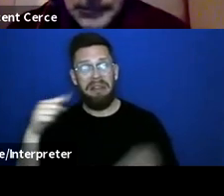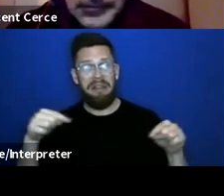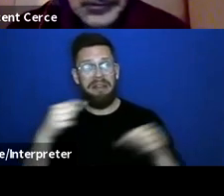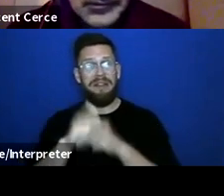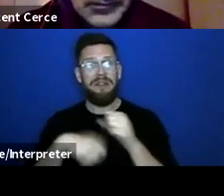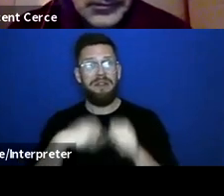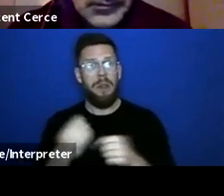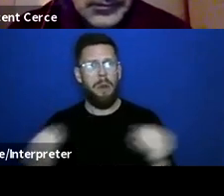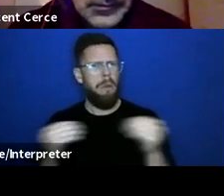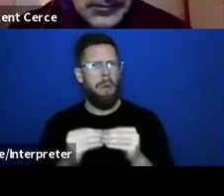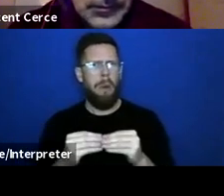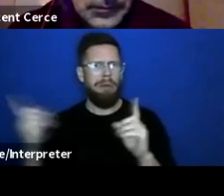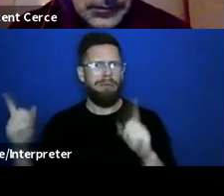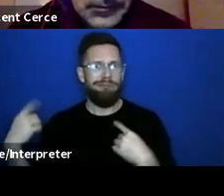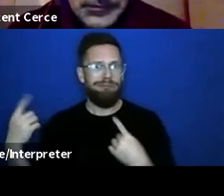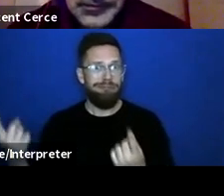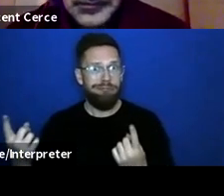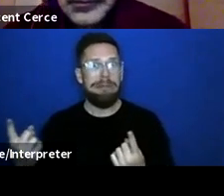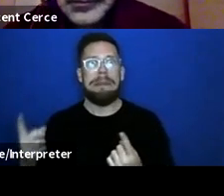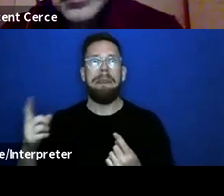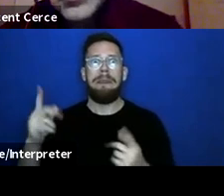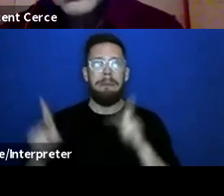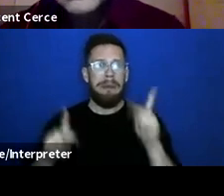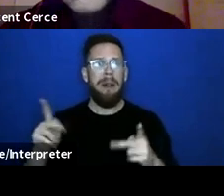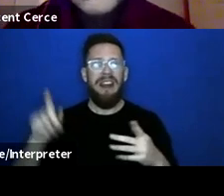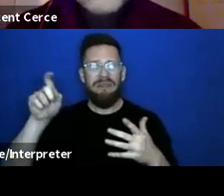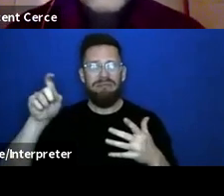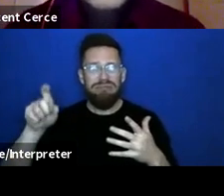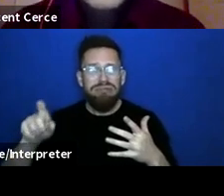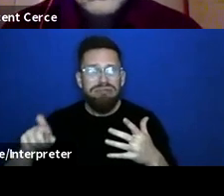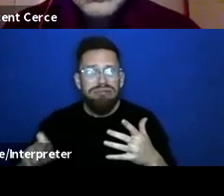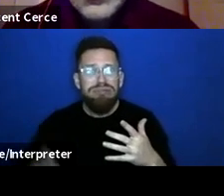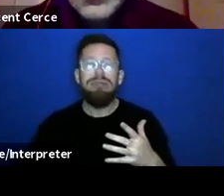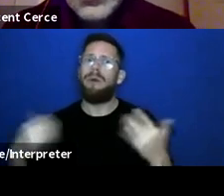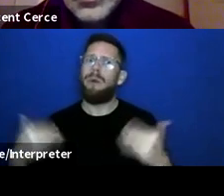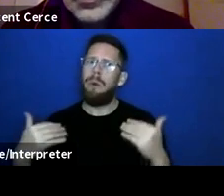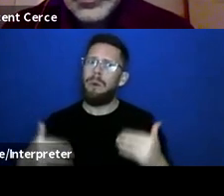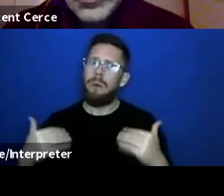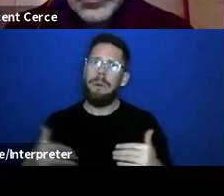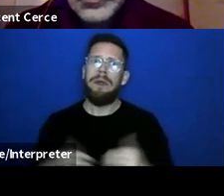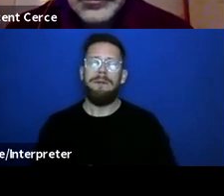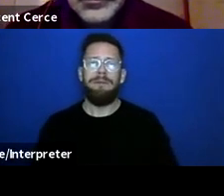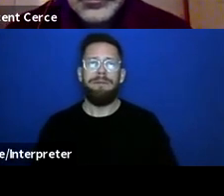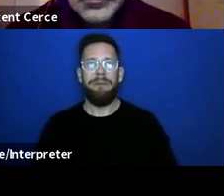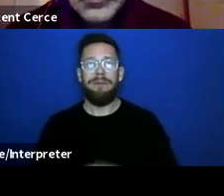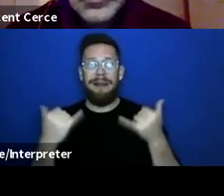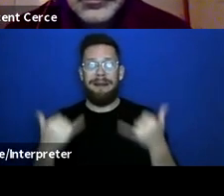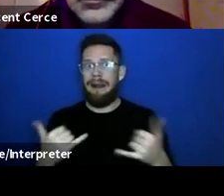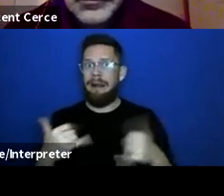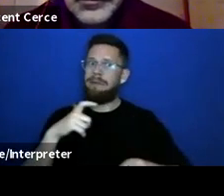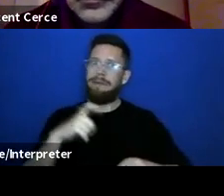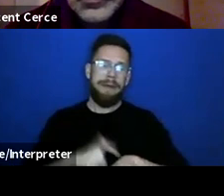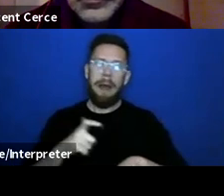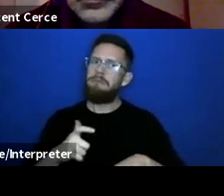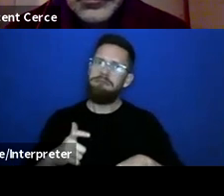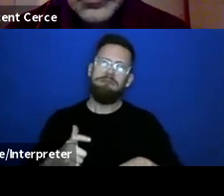ever, the need that people have demonstrated across the Commonwealth, across the country is great, is really great. And I think if now really is the time to